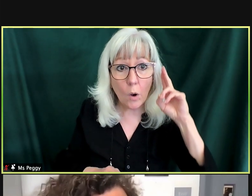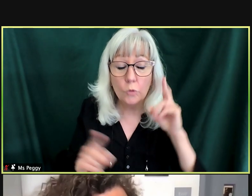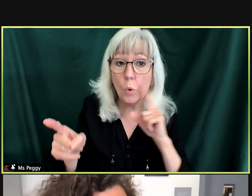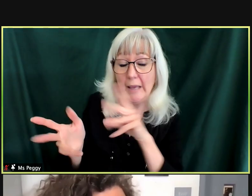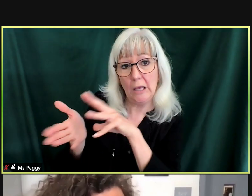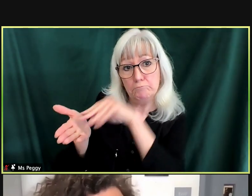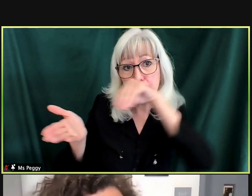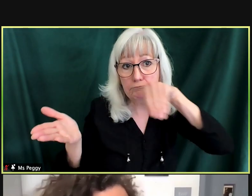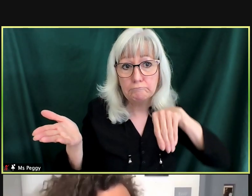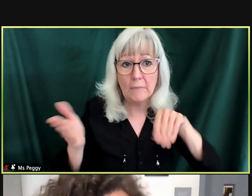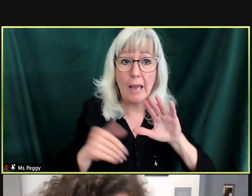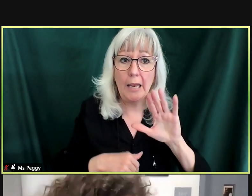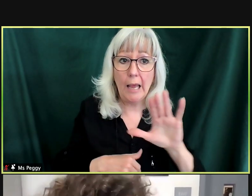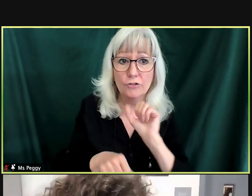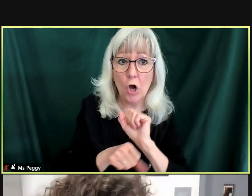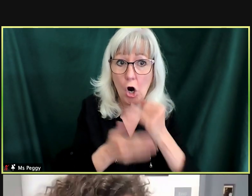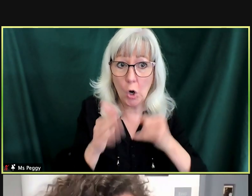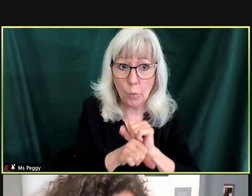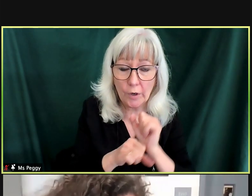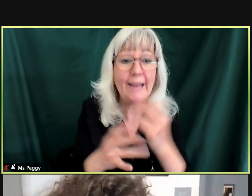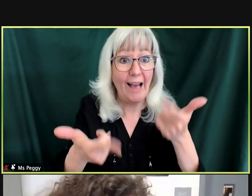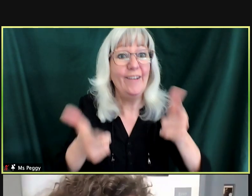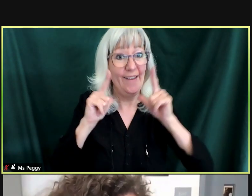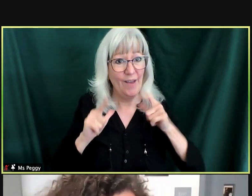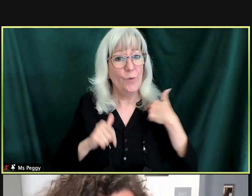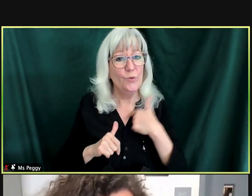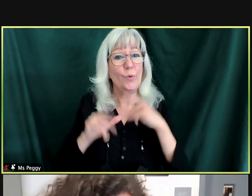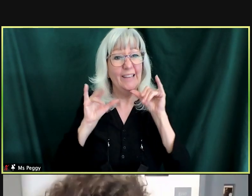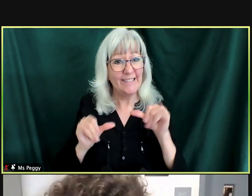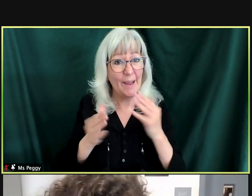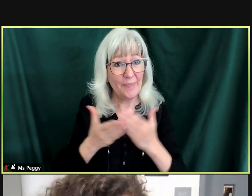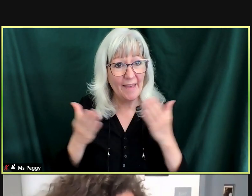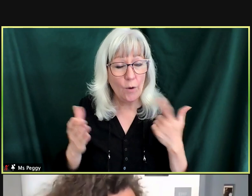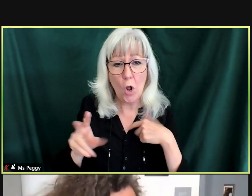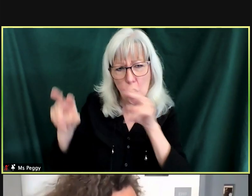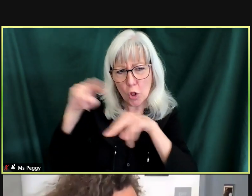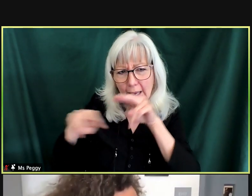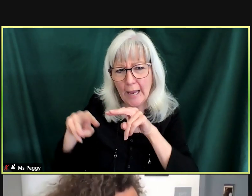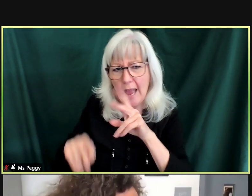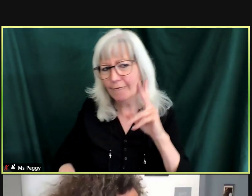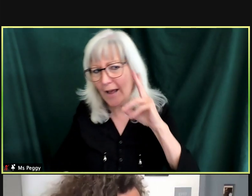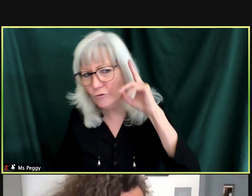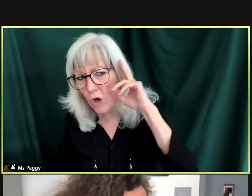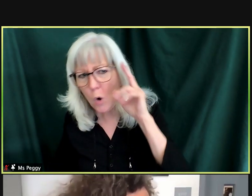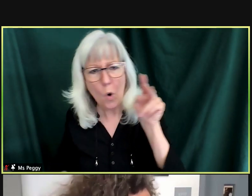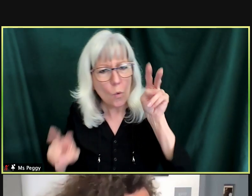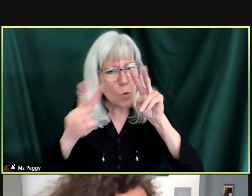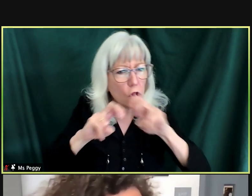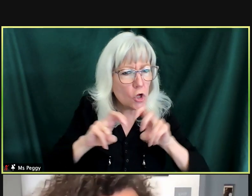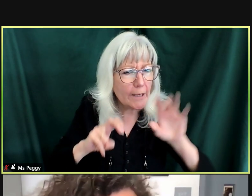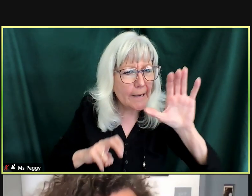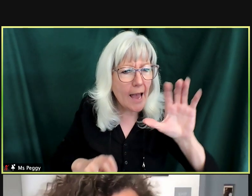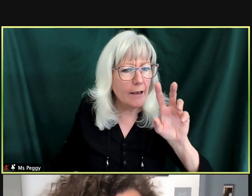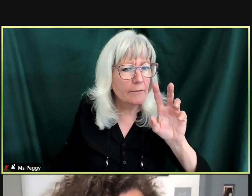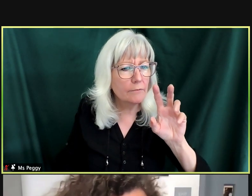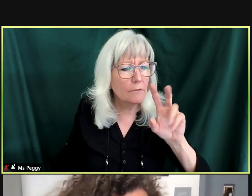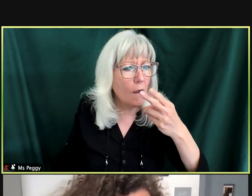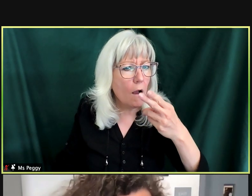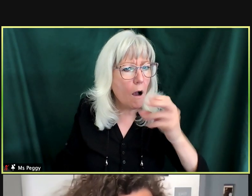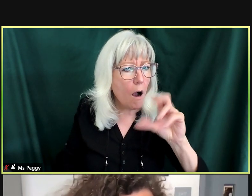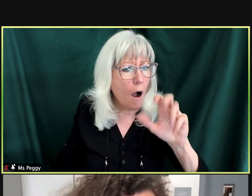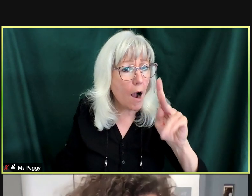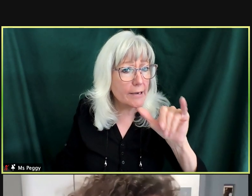artwork. And then we're doing that too. We're looking at Van Gogh and we're looking at Hockney, and we can